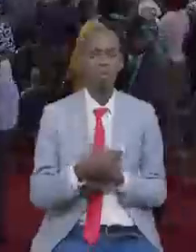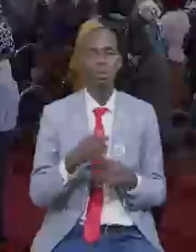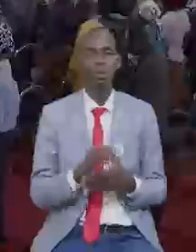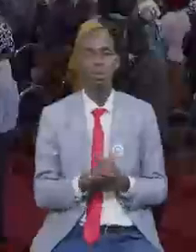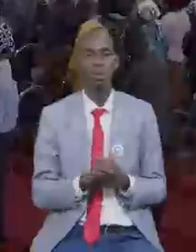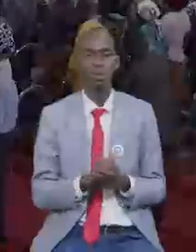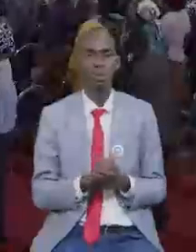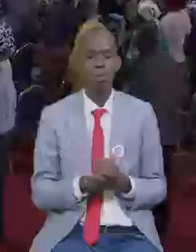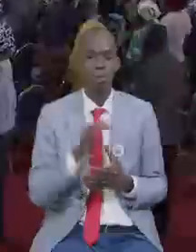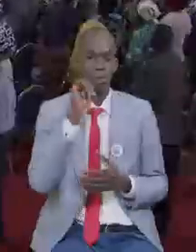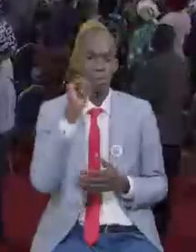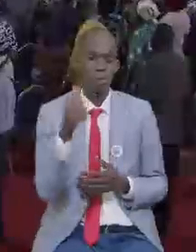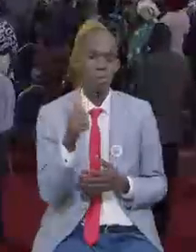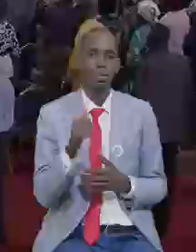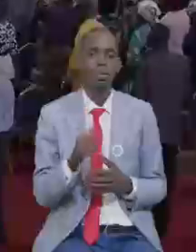tomorrow,